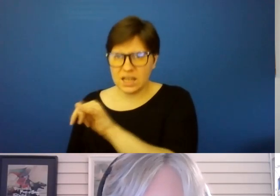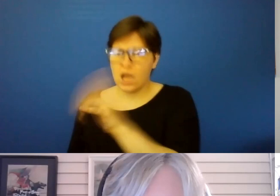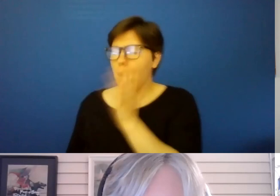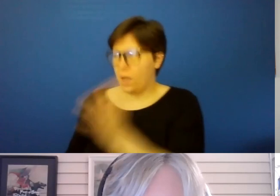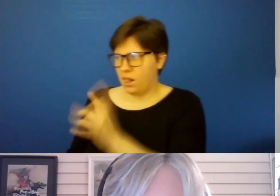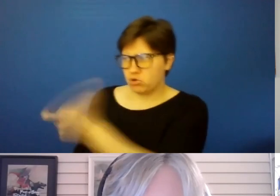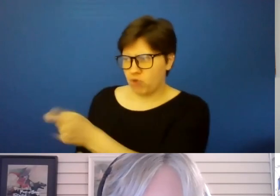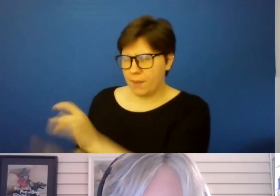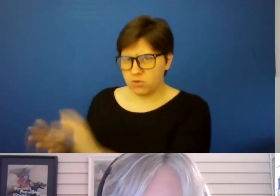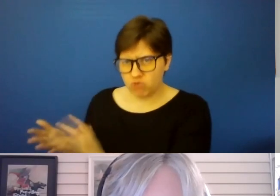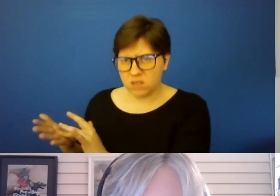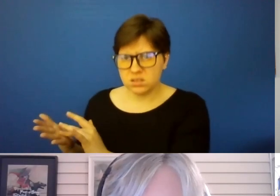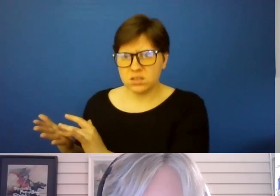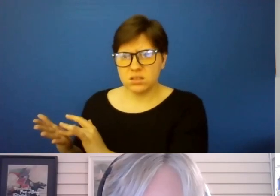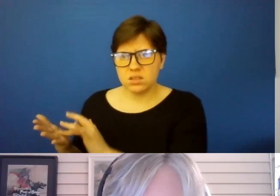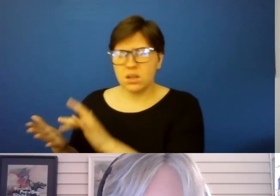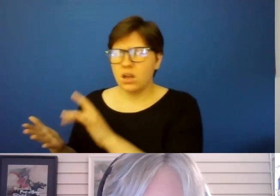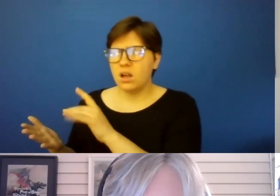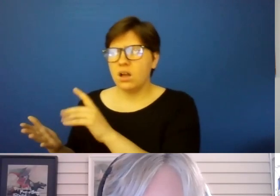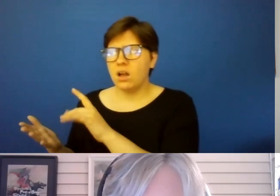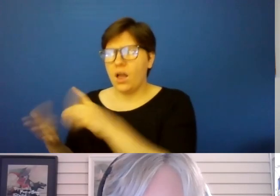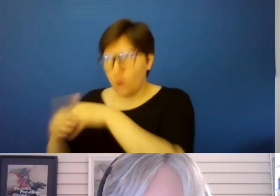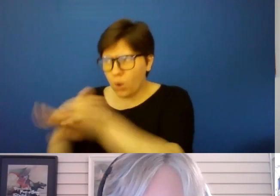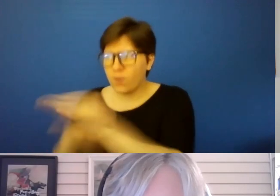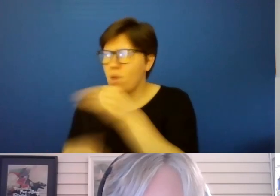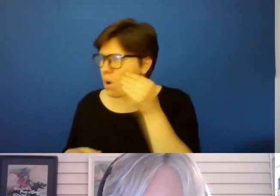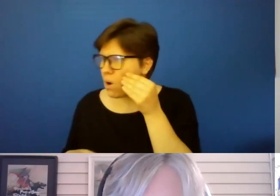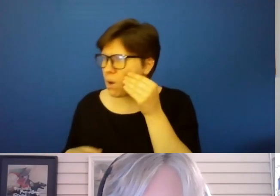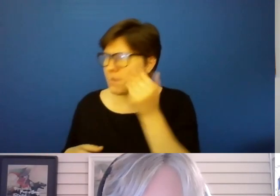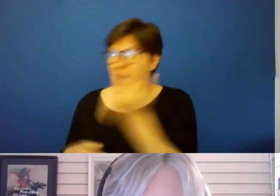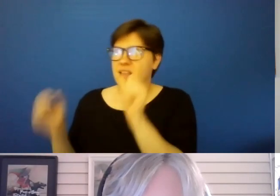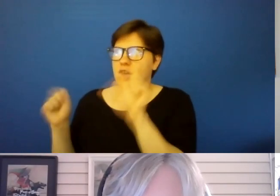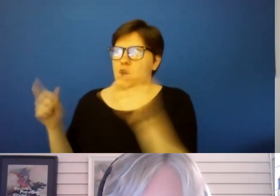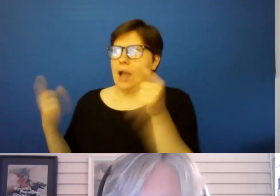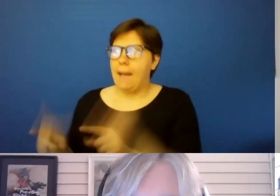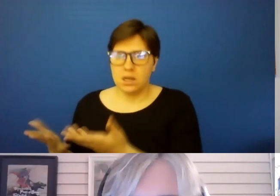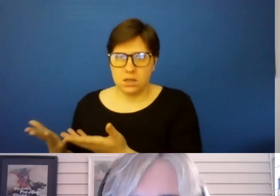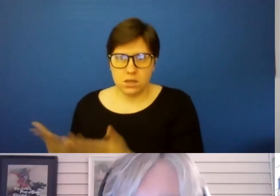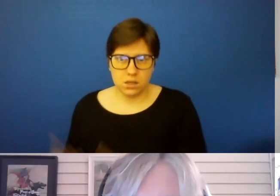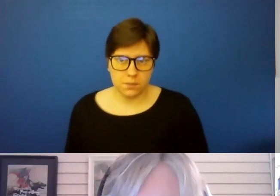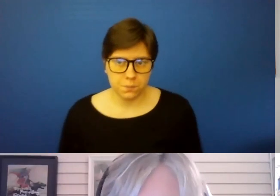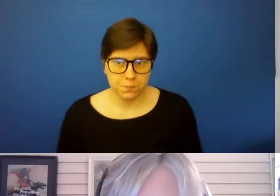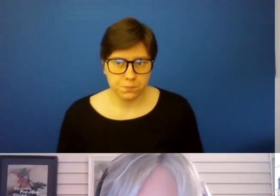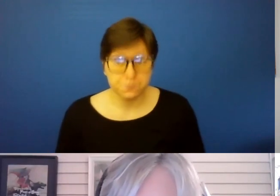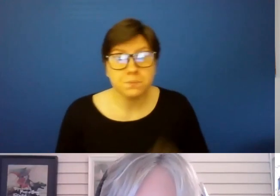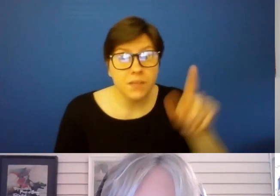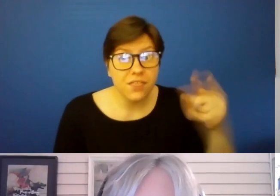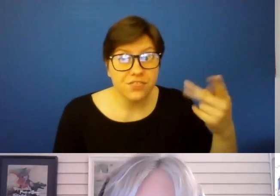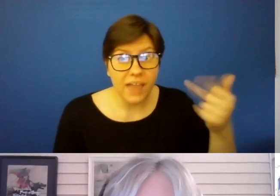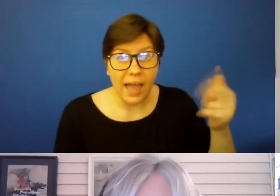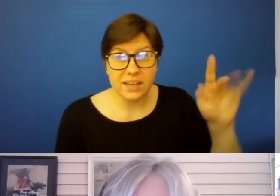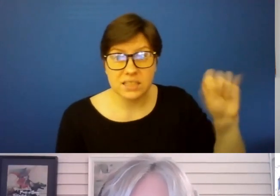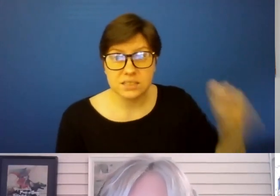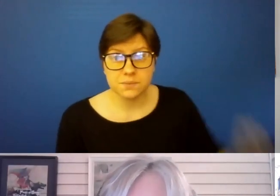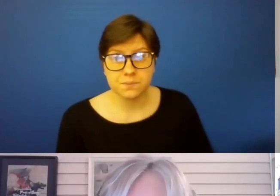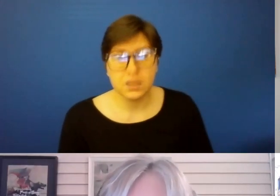the drugs, and then they go into the home where anything could happen. Thaddeus?